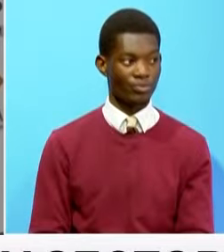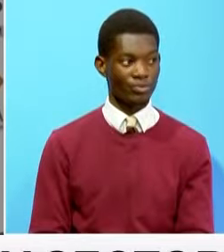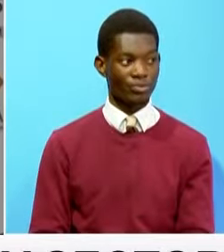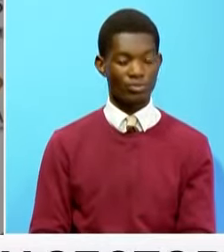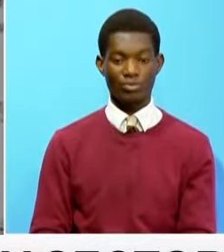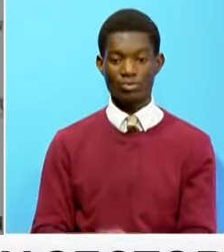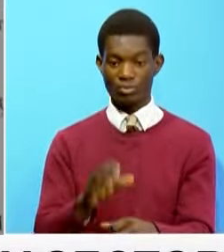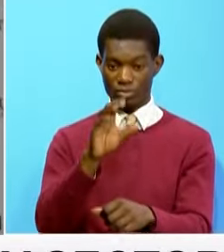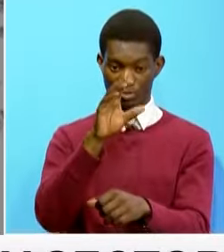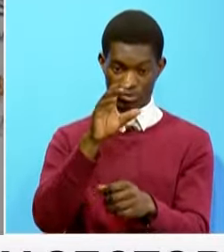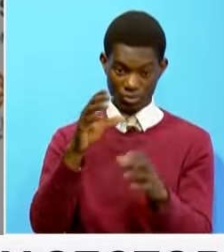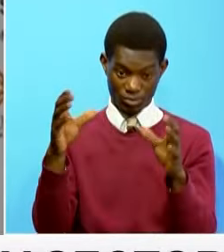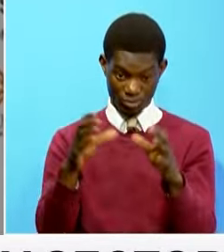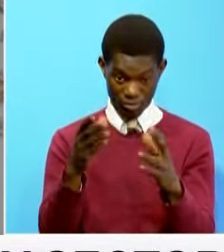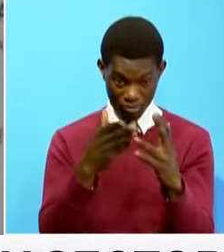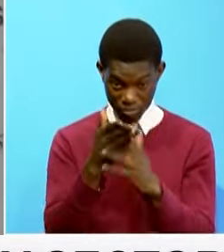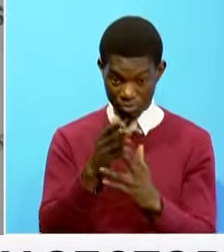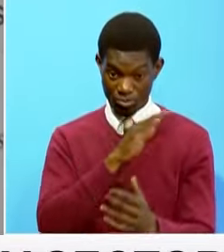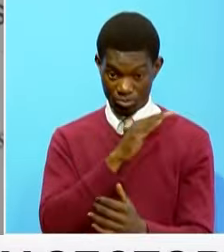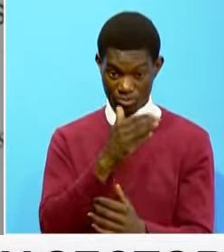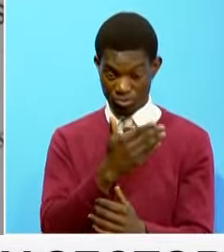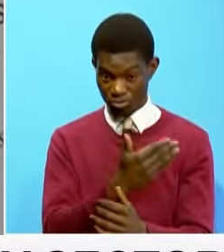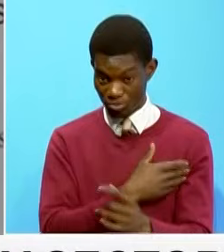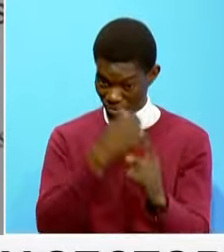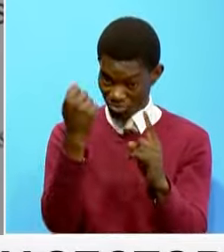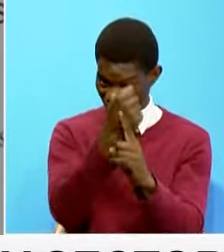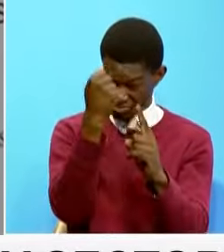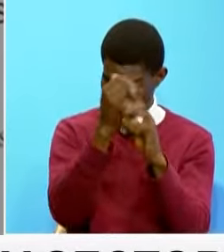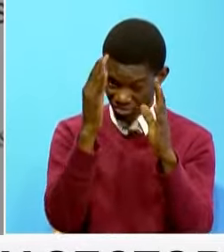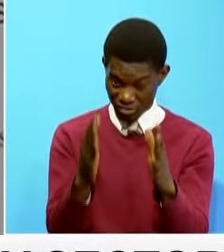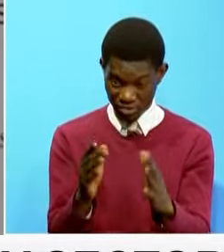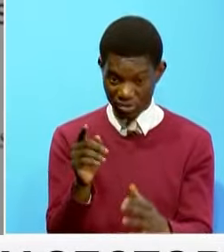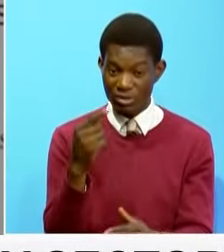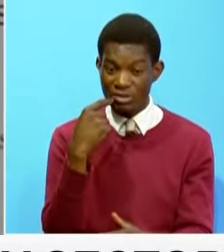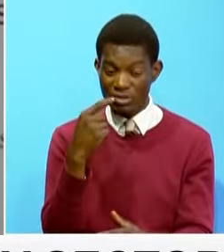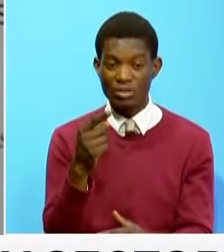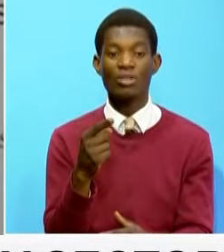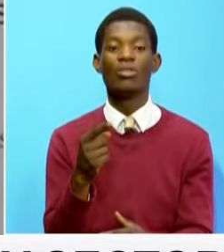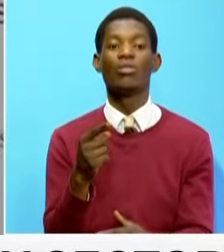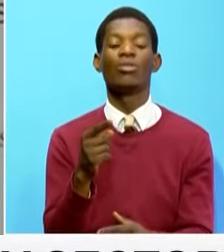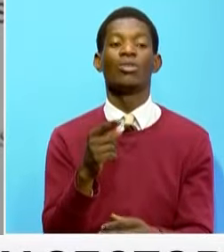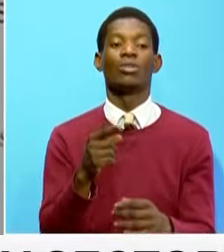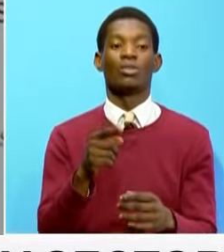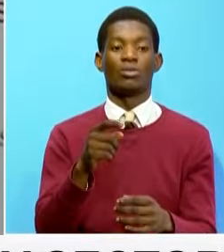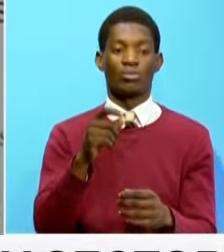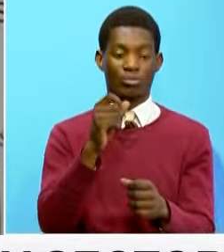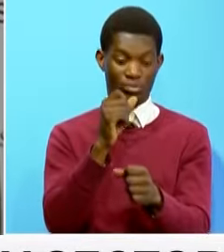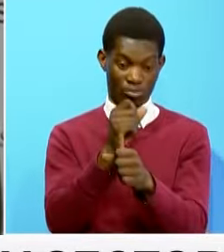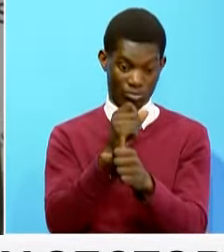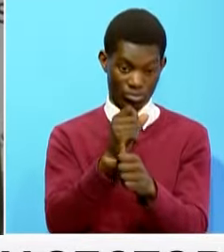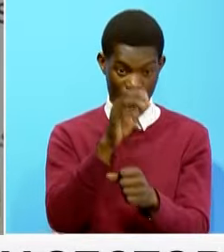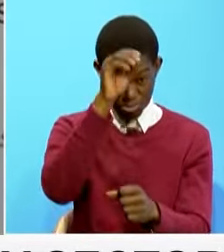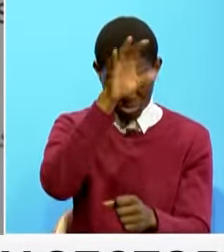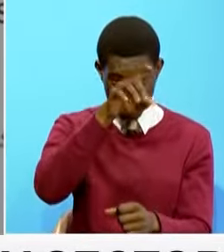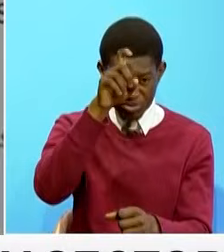and women activist, calls on contractors in the mine to prioritize locals. So there was